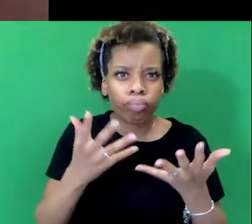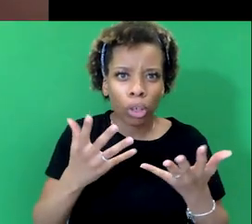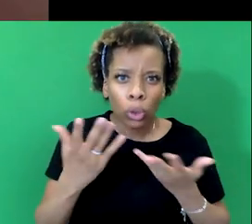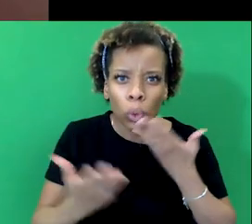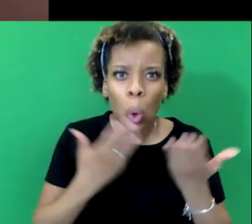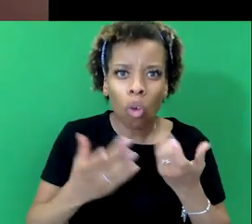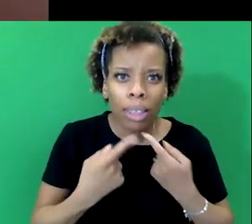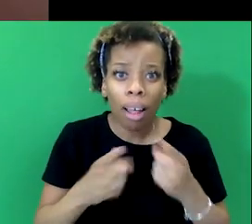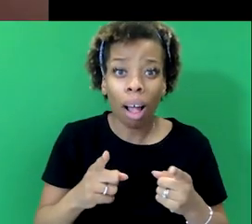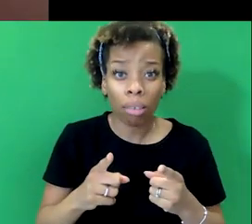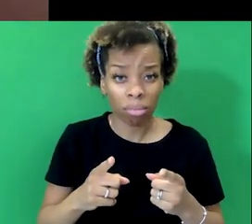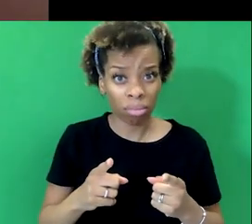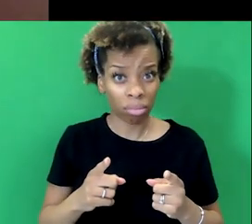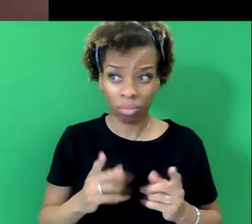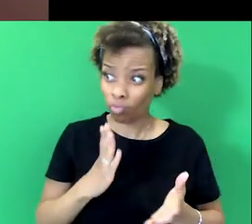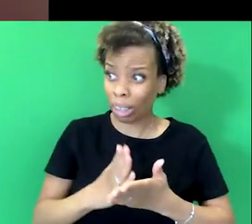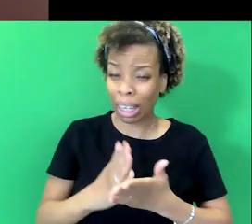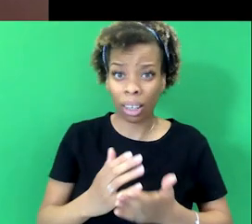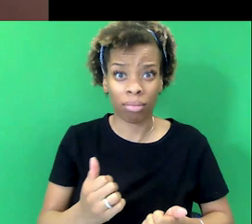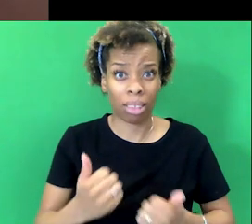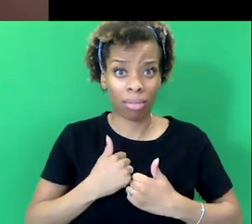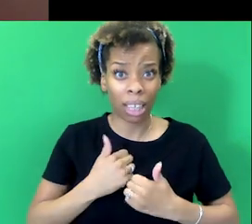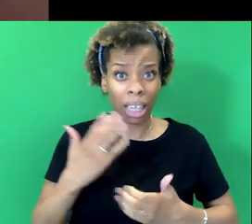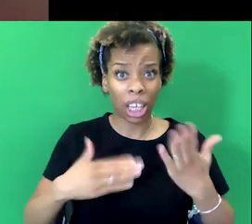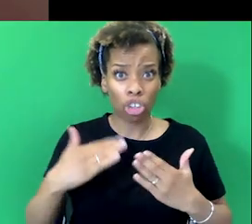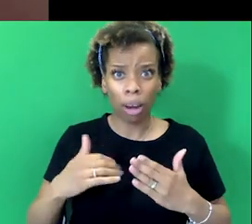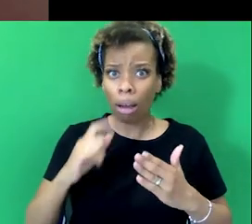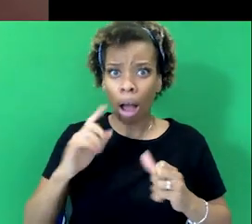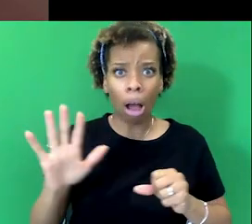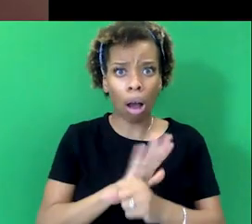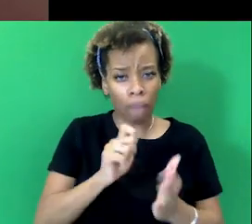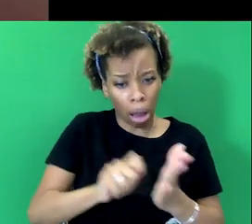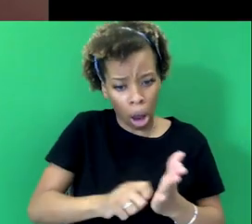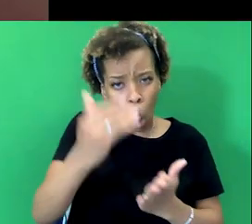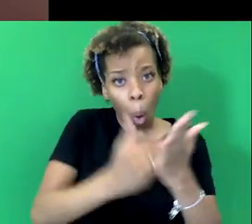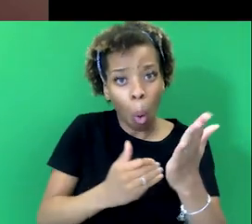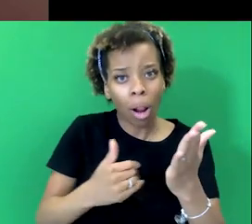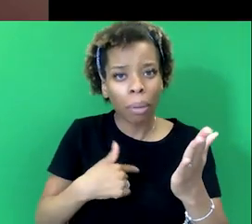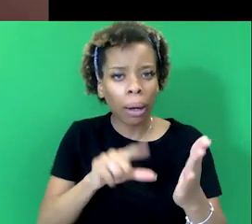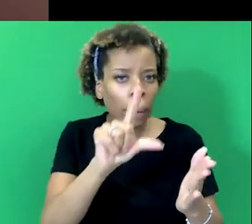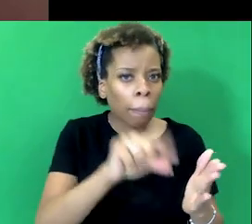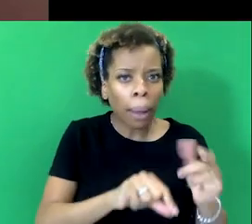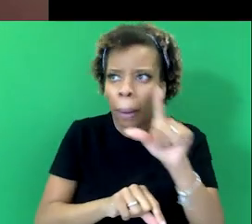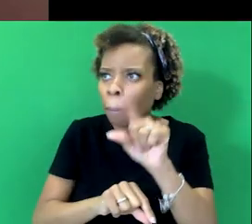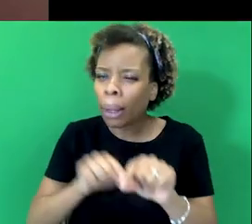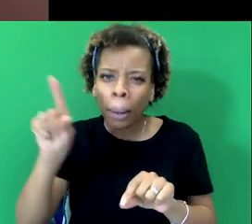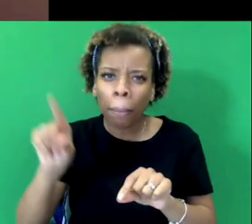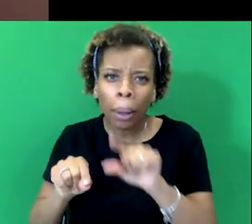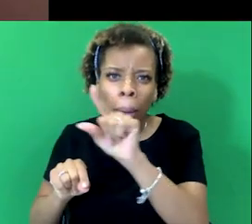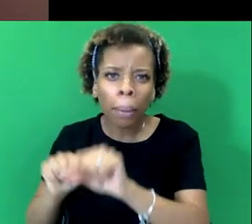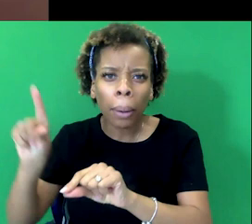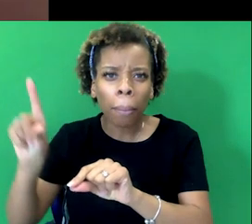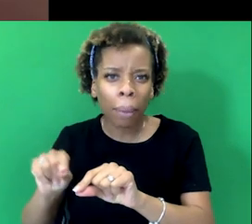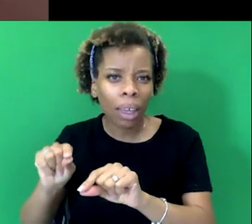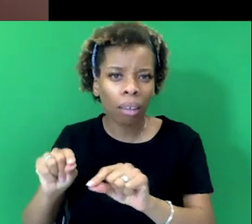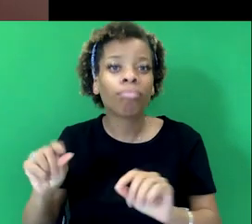historians edit history because you can't cover everything. So you pick and choose your cast, which is how I now view it. I choose my